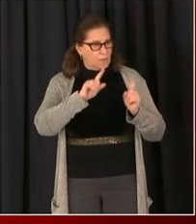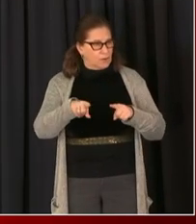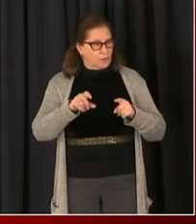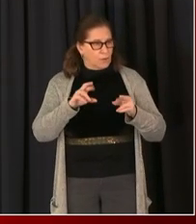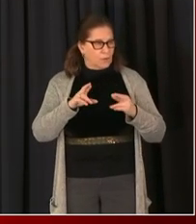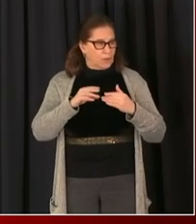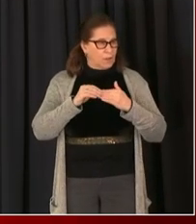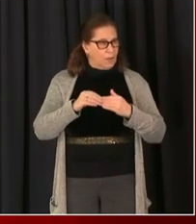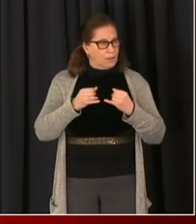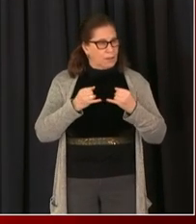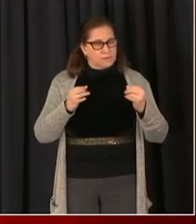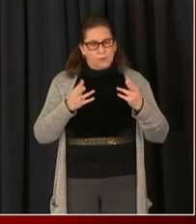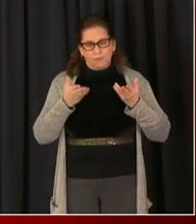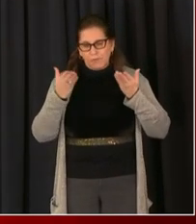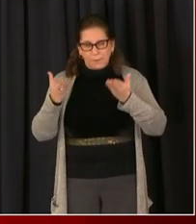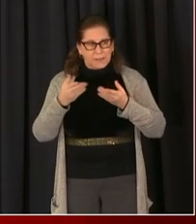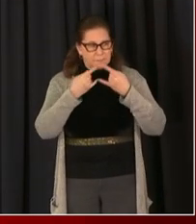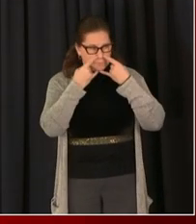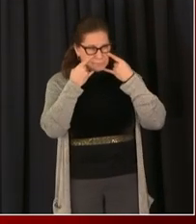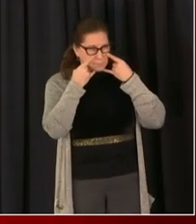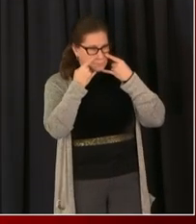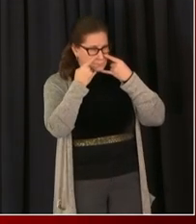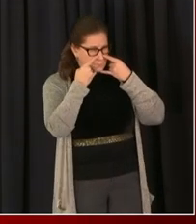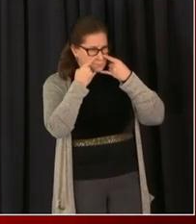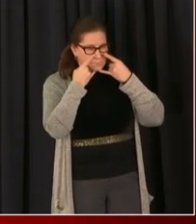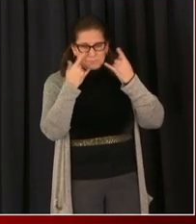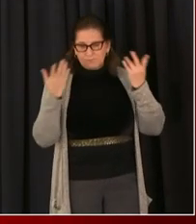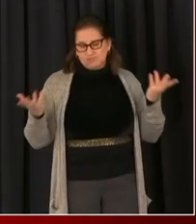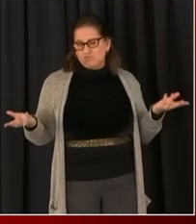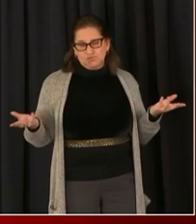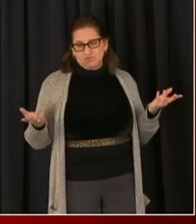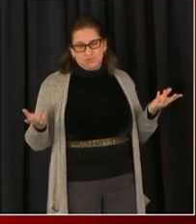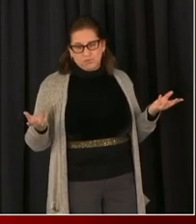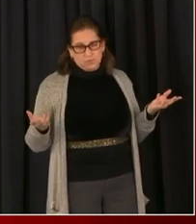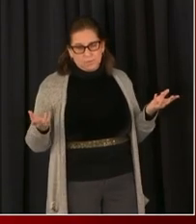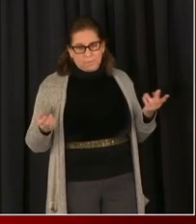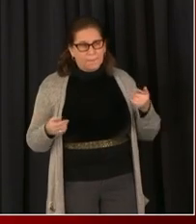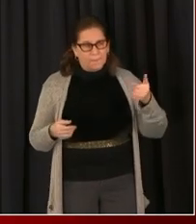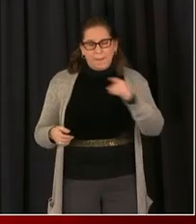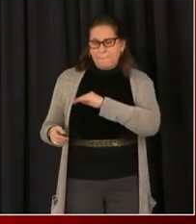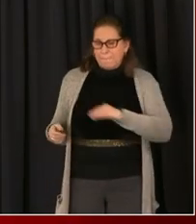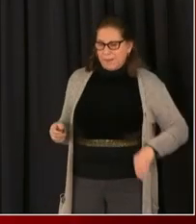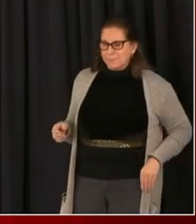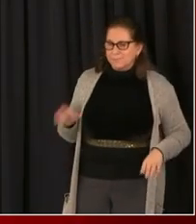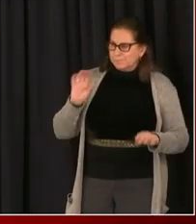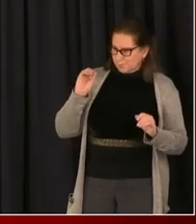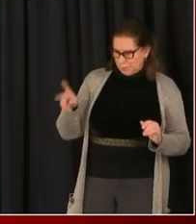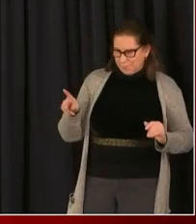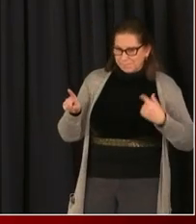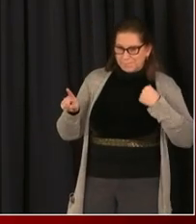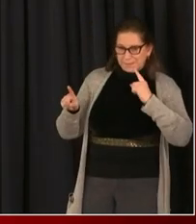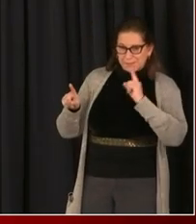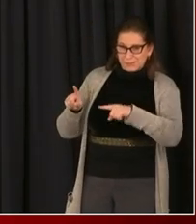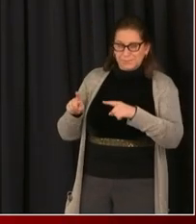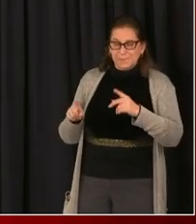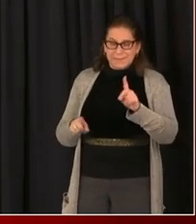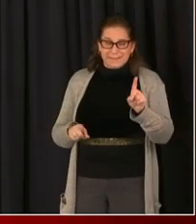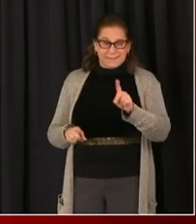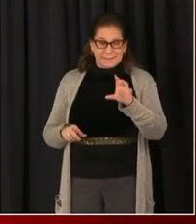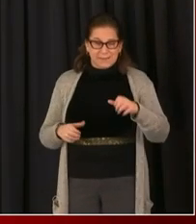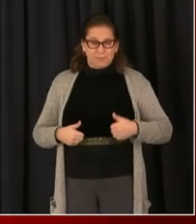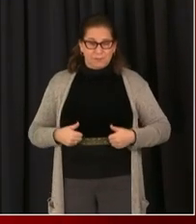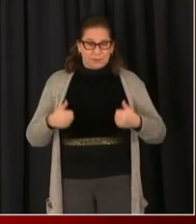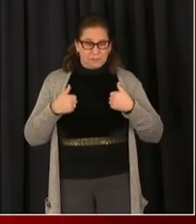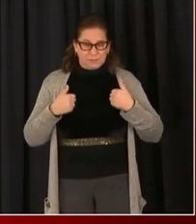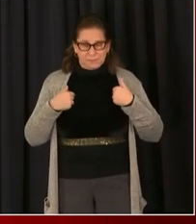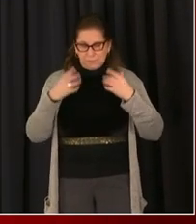think the businesses have been amazing. I do think that the holidays and